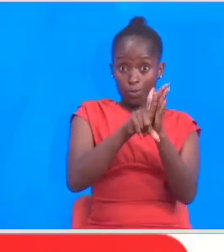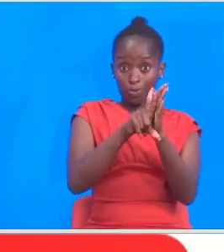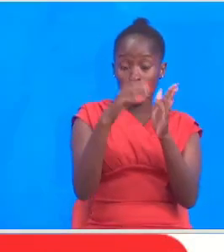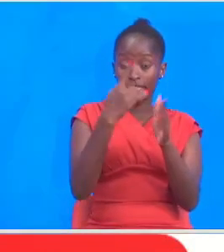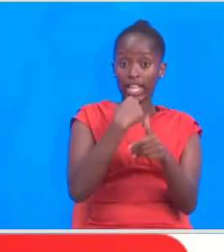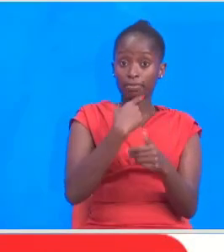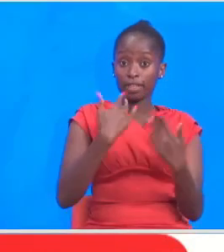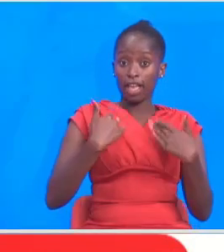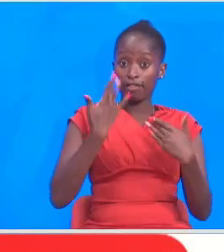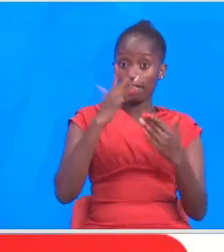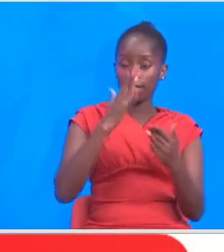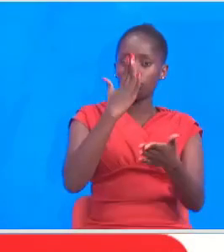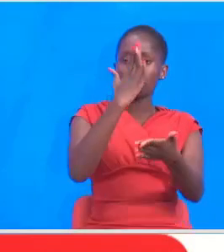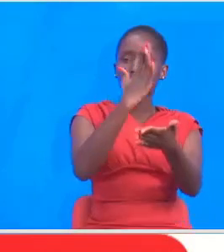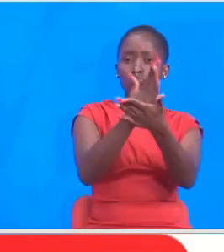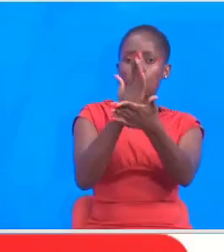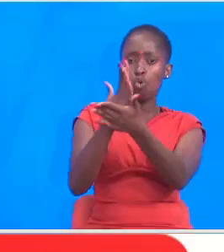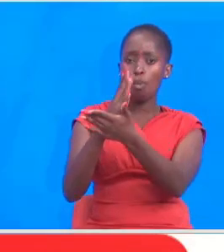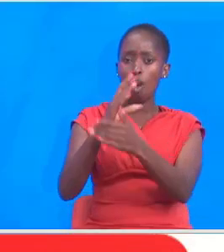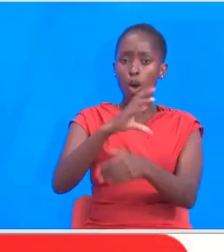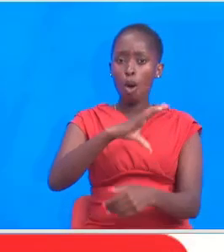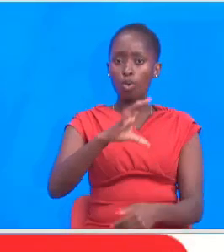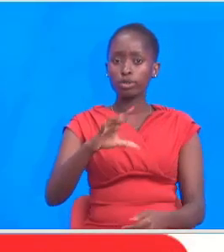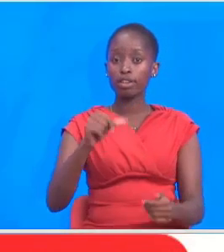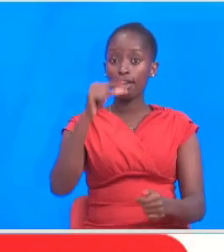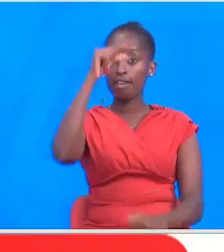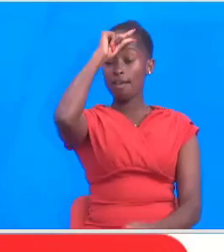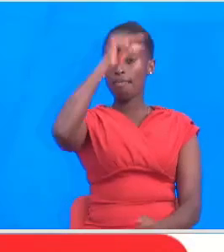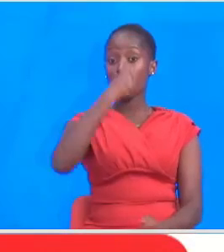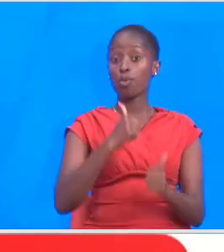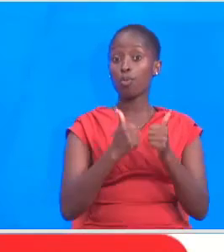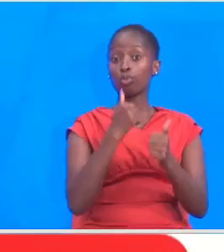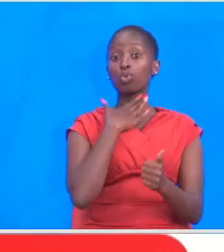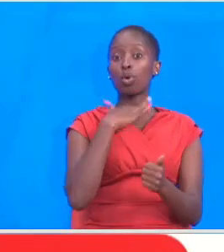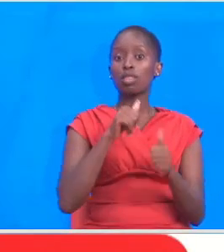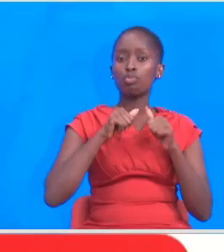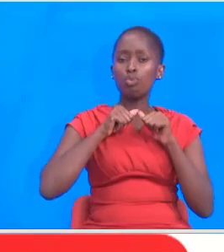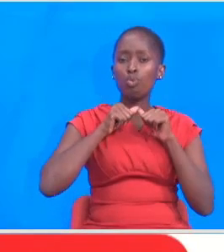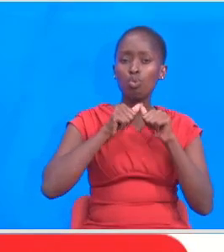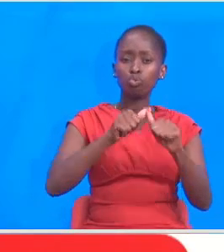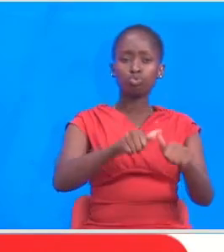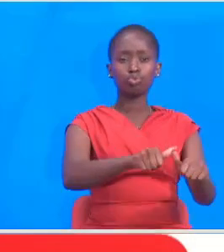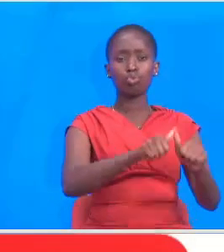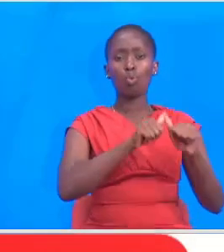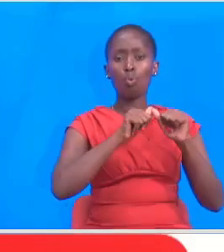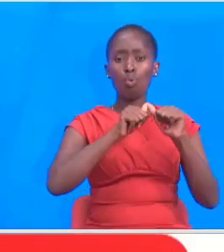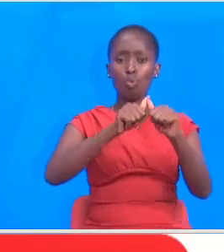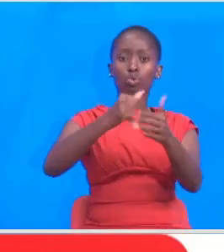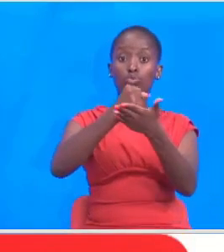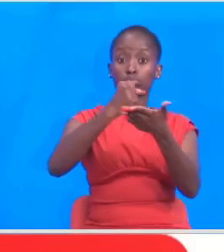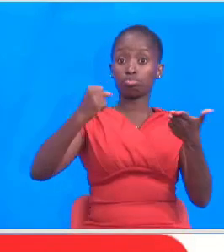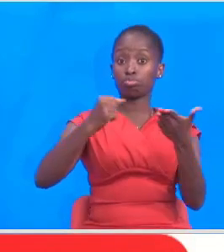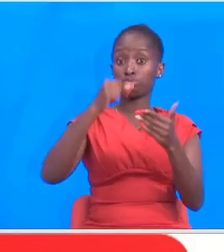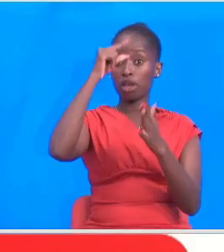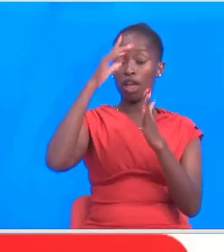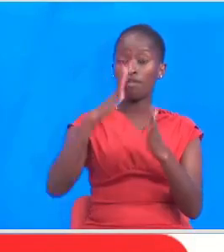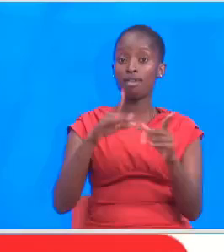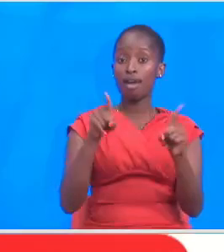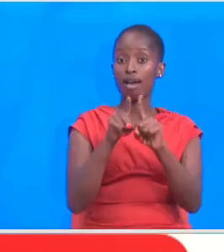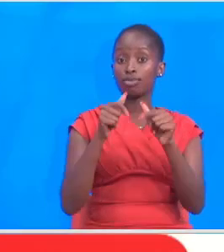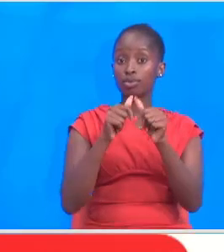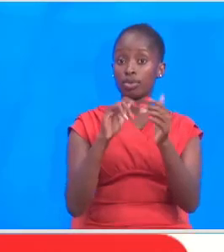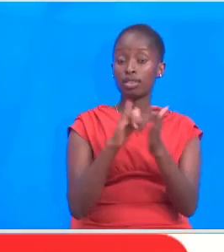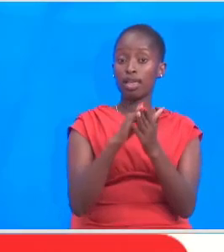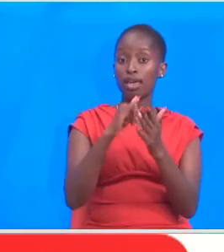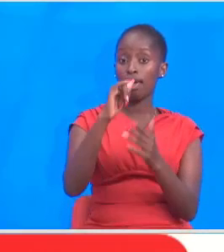the County Government Act used to impeach governors, arguing it's prone to abuse. And as Apollo Kamau reports, Kiambu Senator Karungo